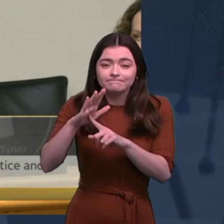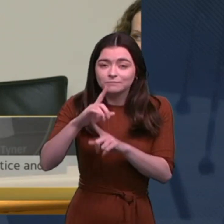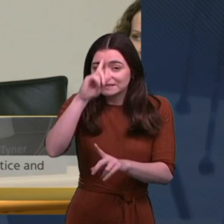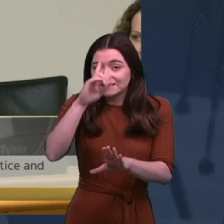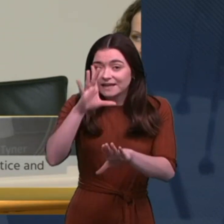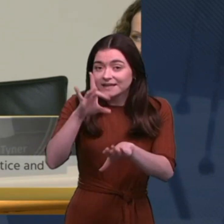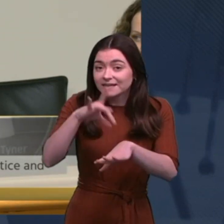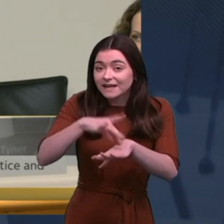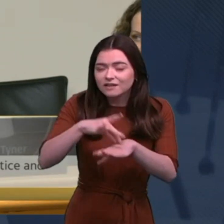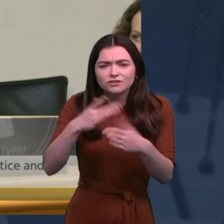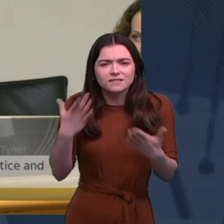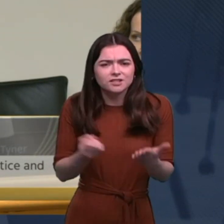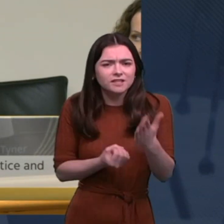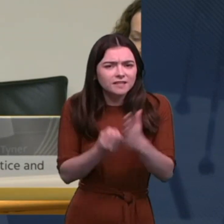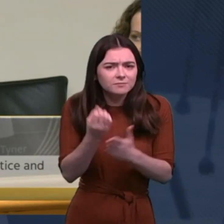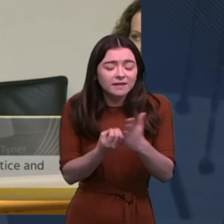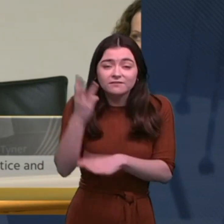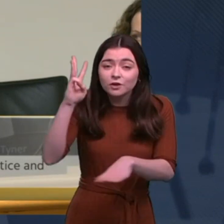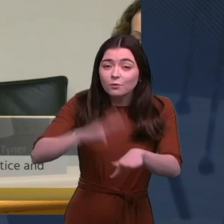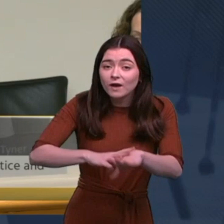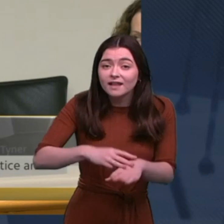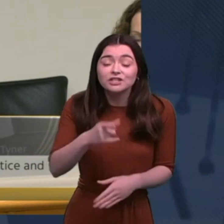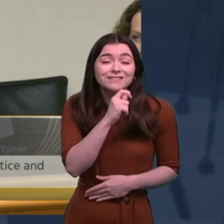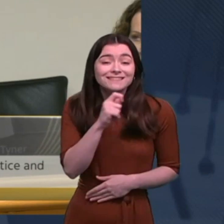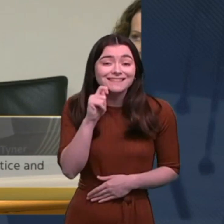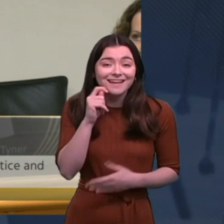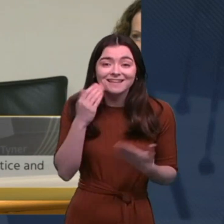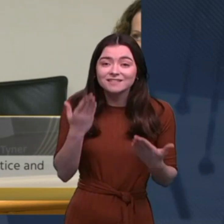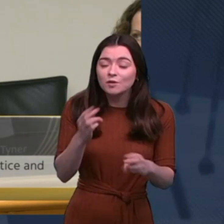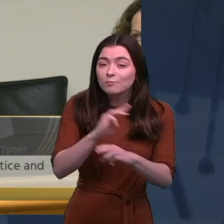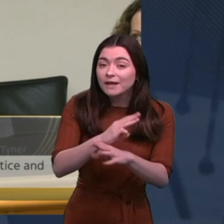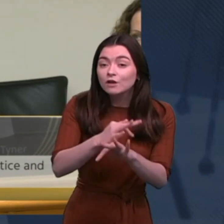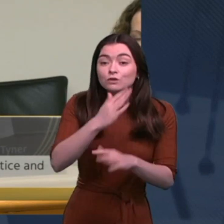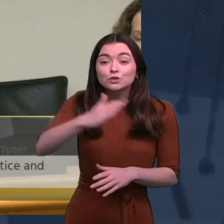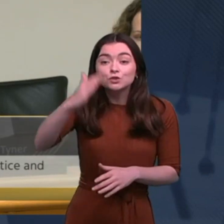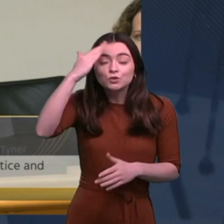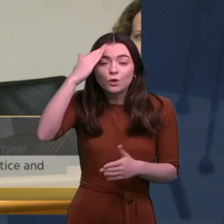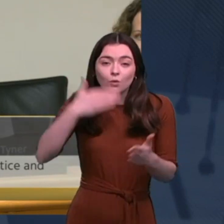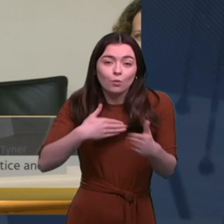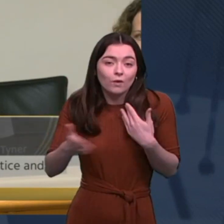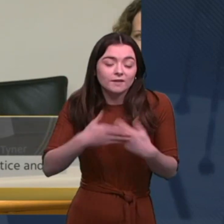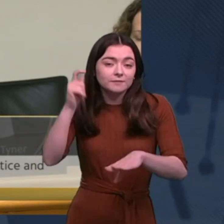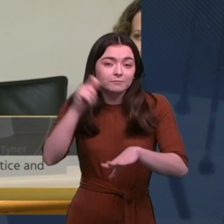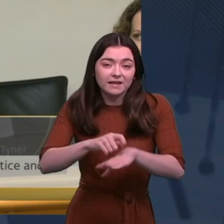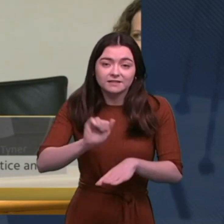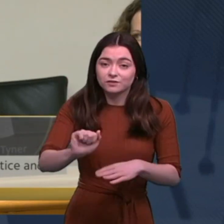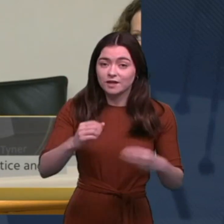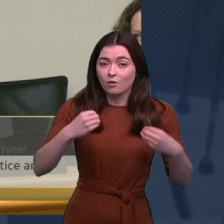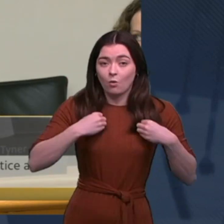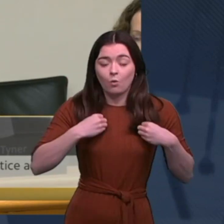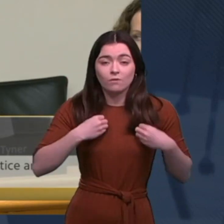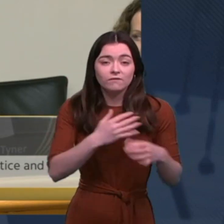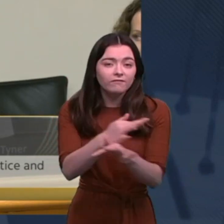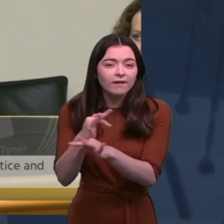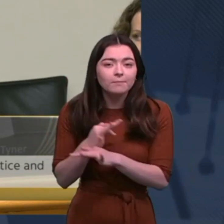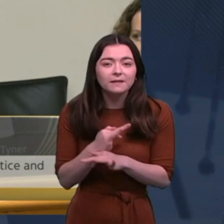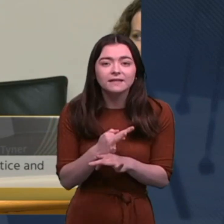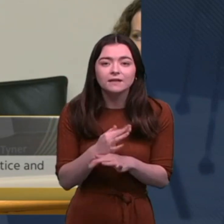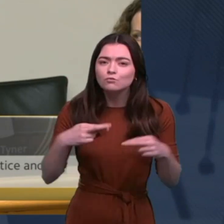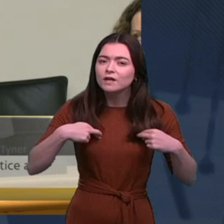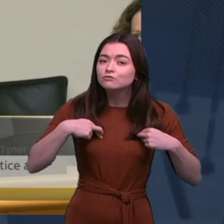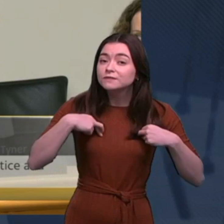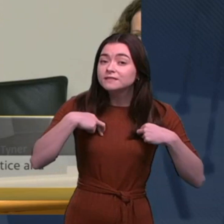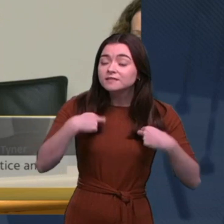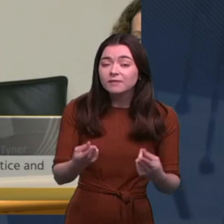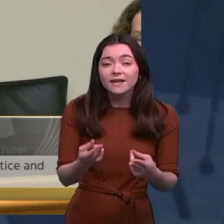psychiatrist, and she put it really well. She said, parents know what is best for their own family. When you respect